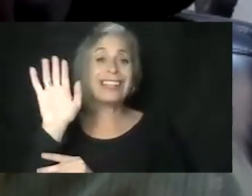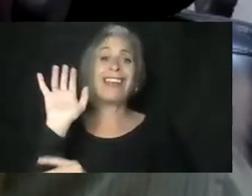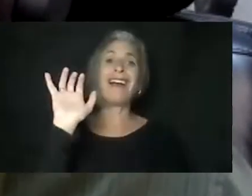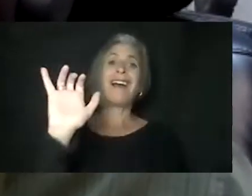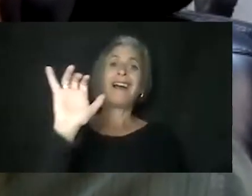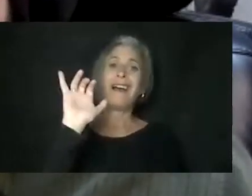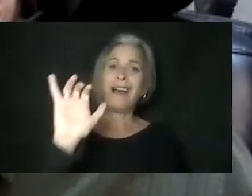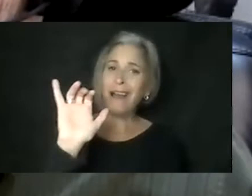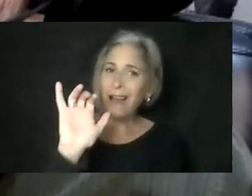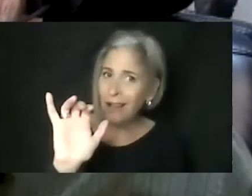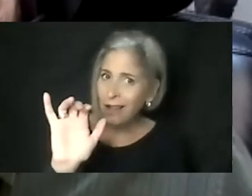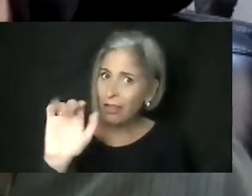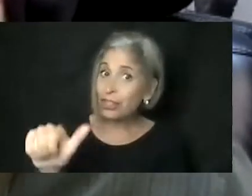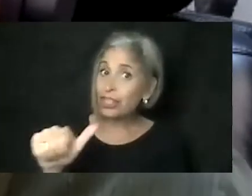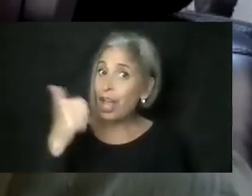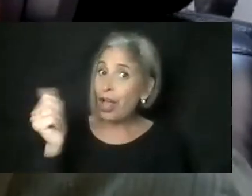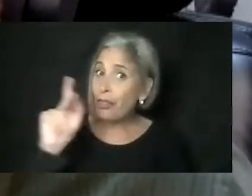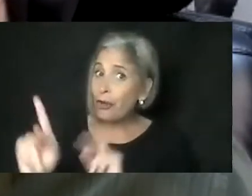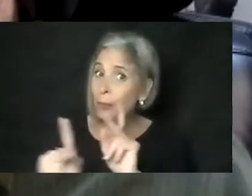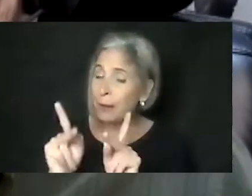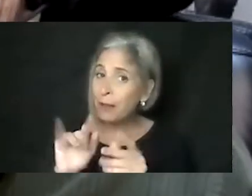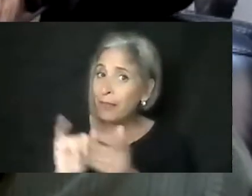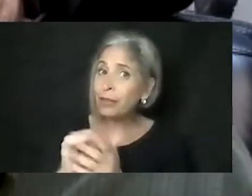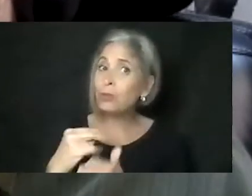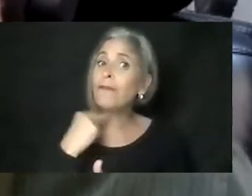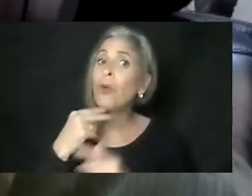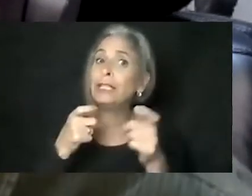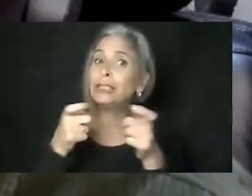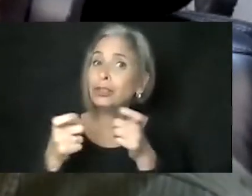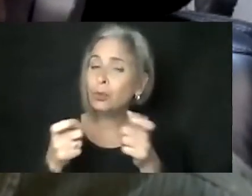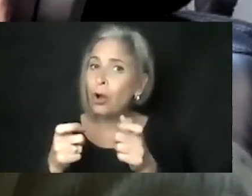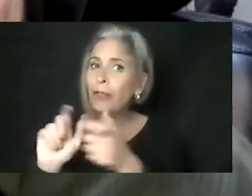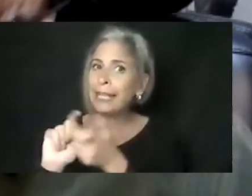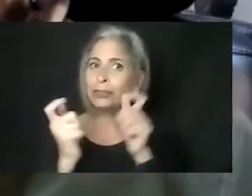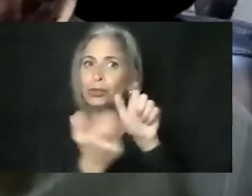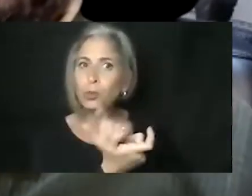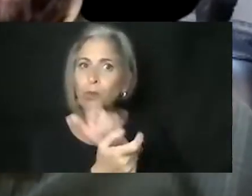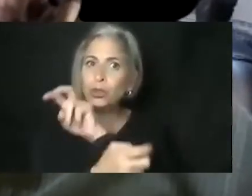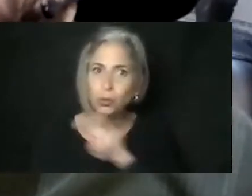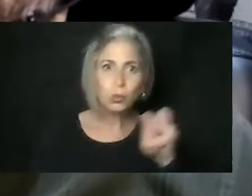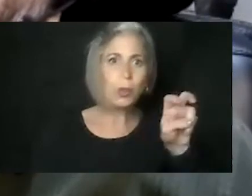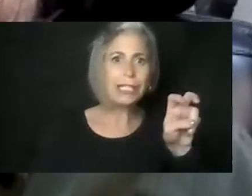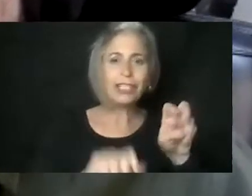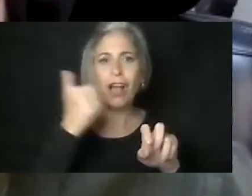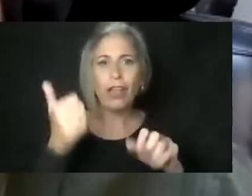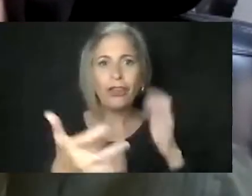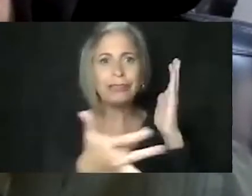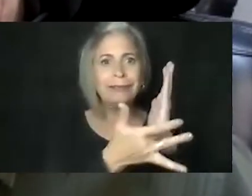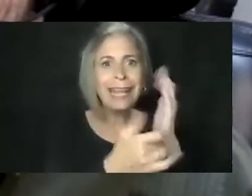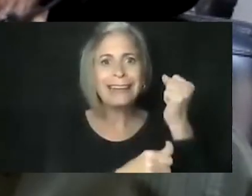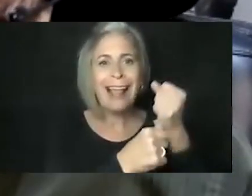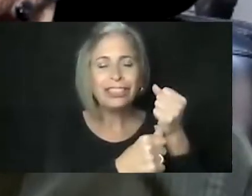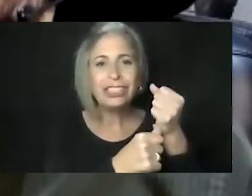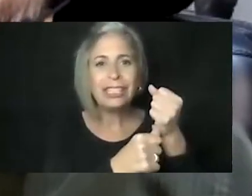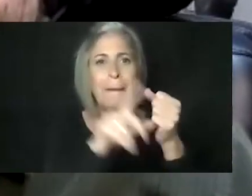whole groups of other folks who use Dragon and who use voice control and who use Switch and who use all of these other great assistive technologies, and they need to